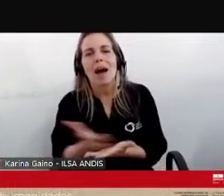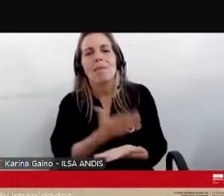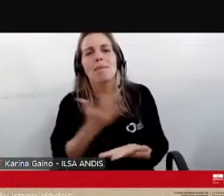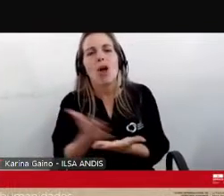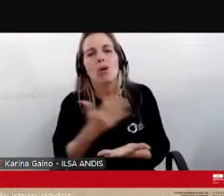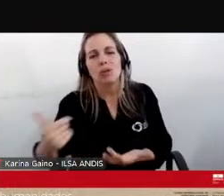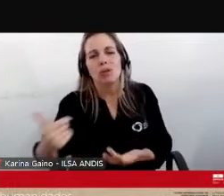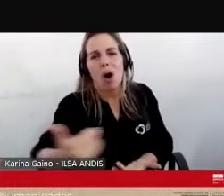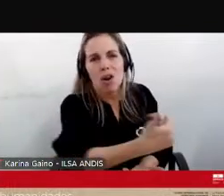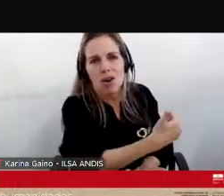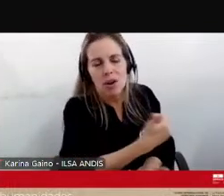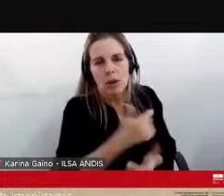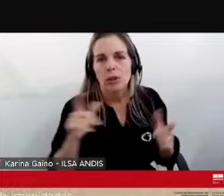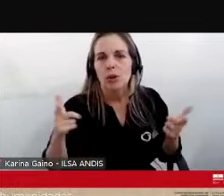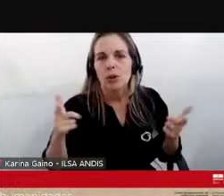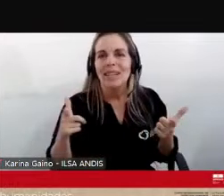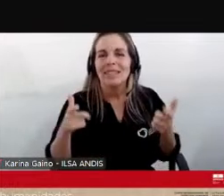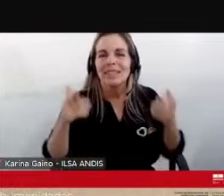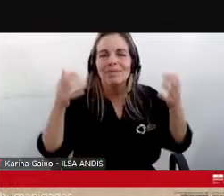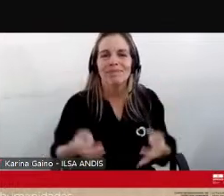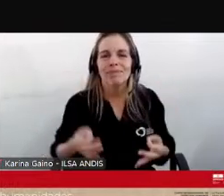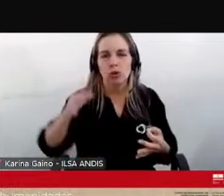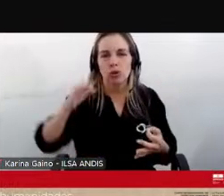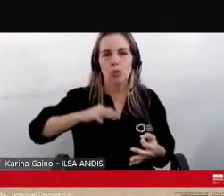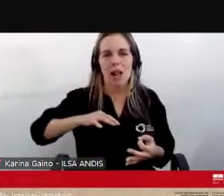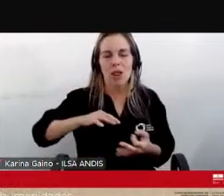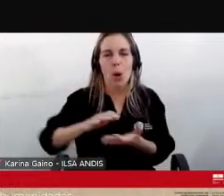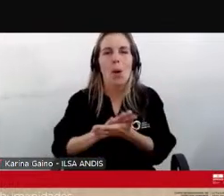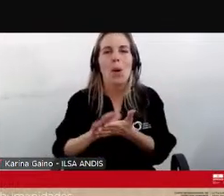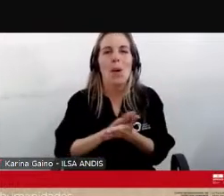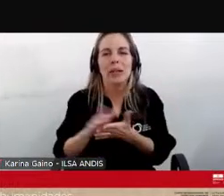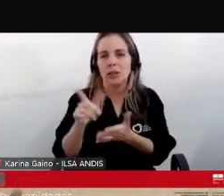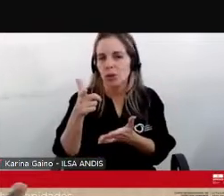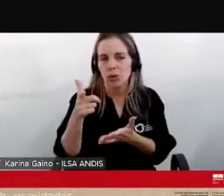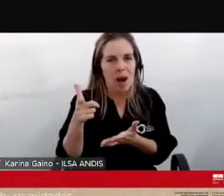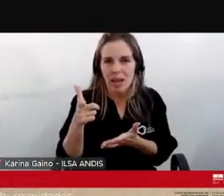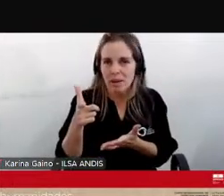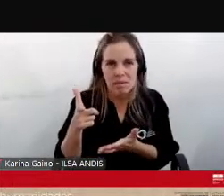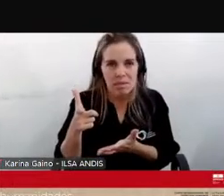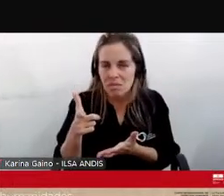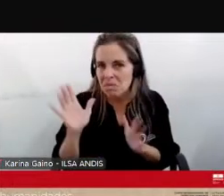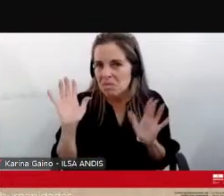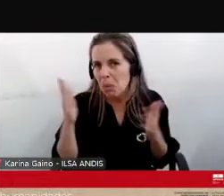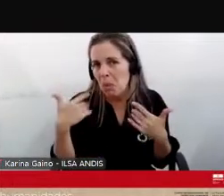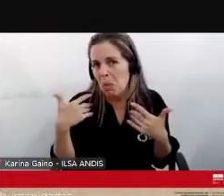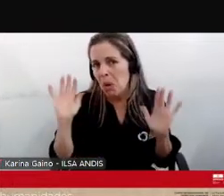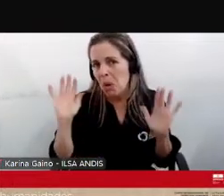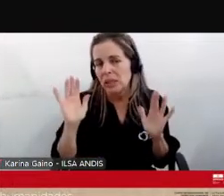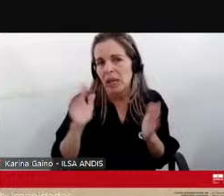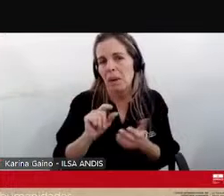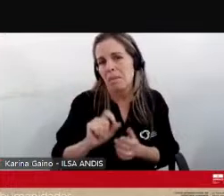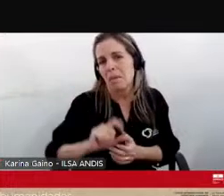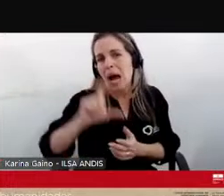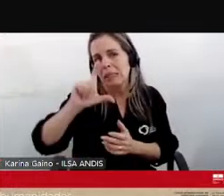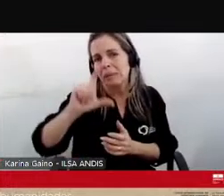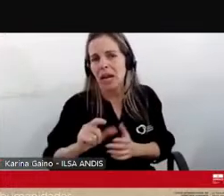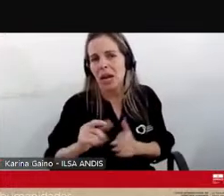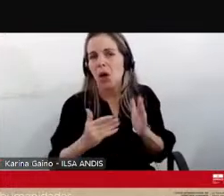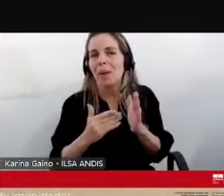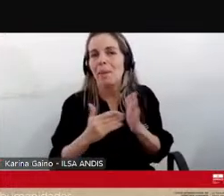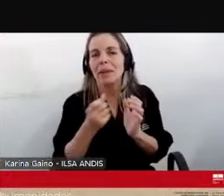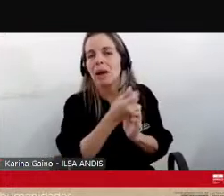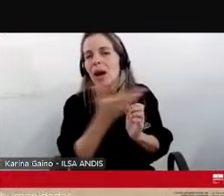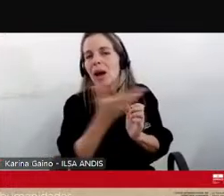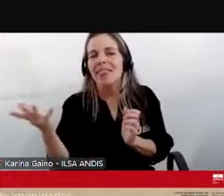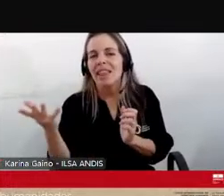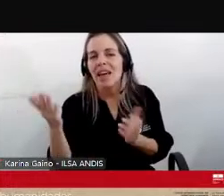wage independent of production. And in many cases, the minimum wage is far below the living wage. So we find in some cases that